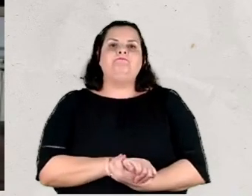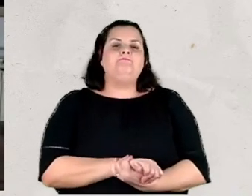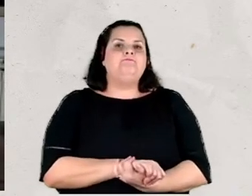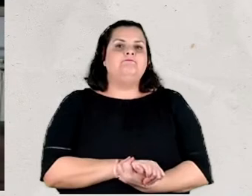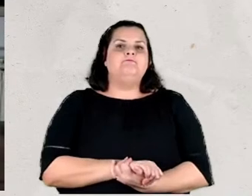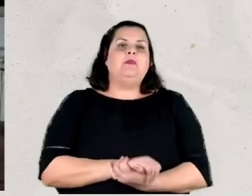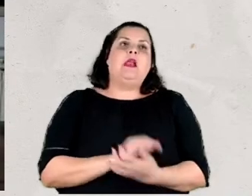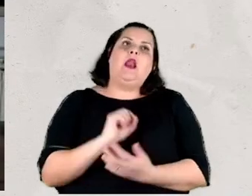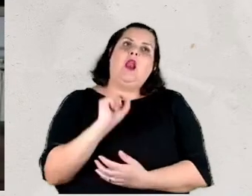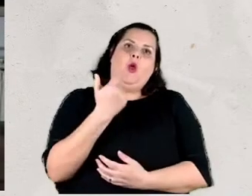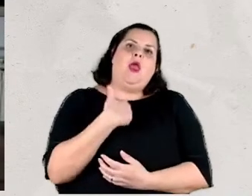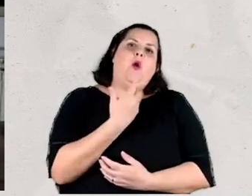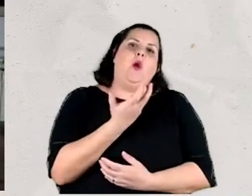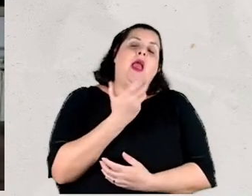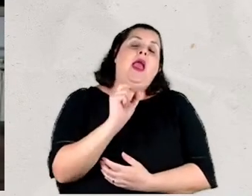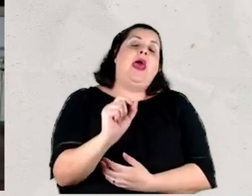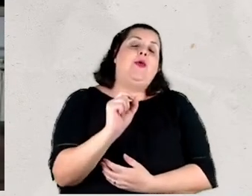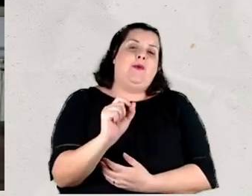solution